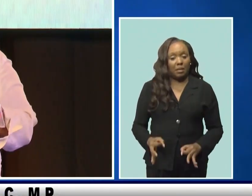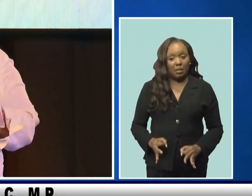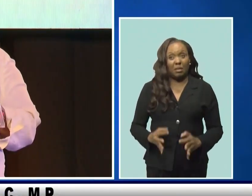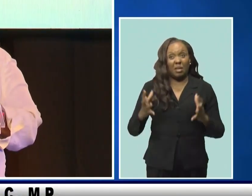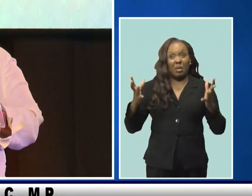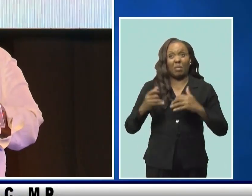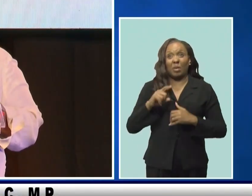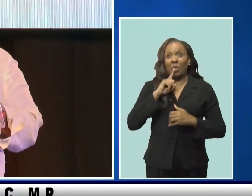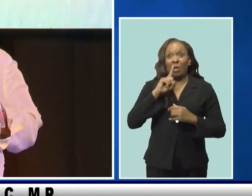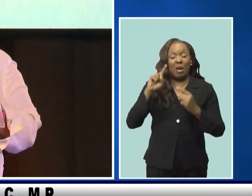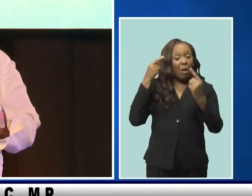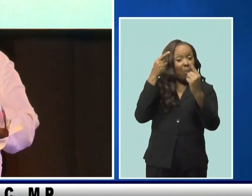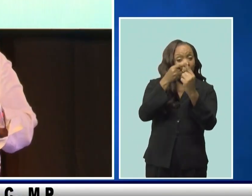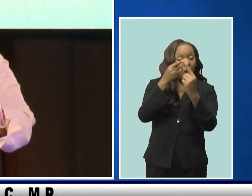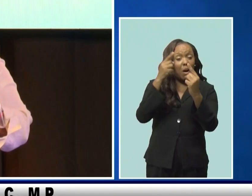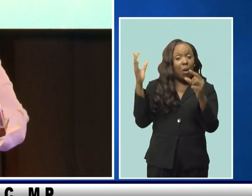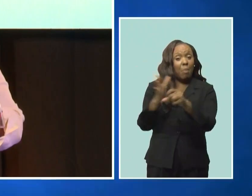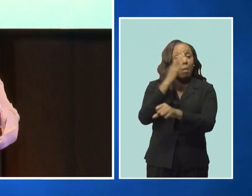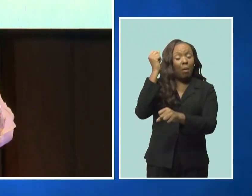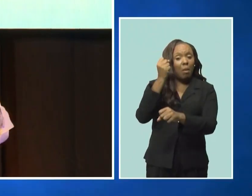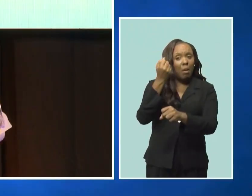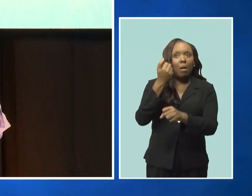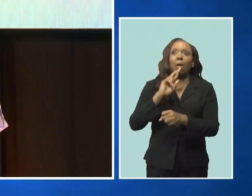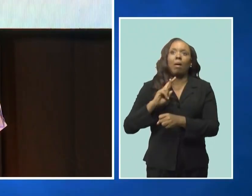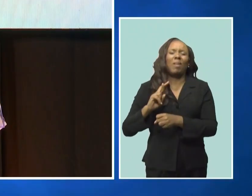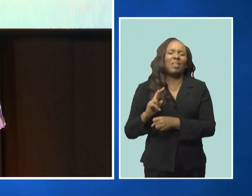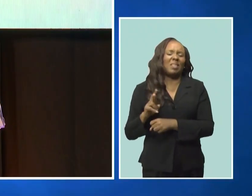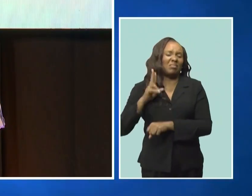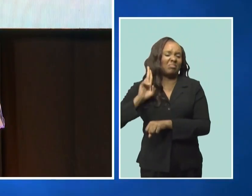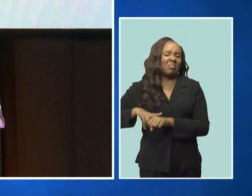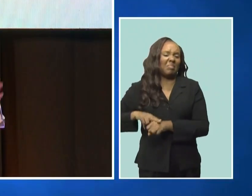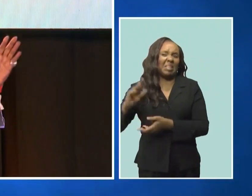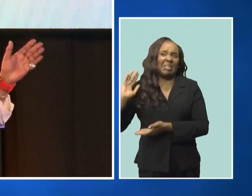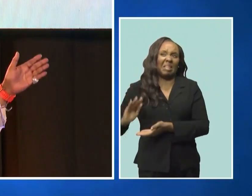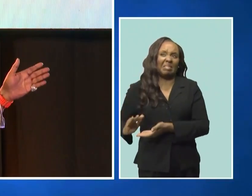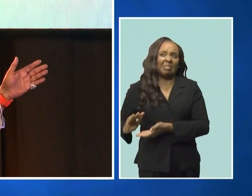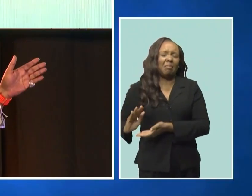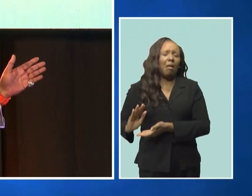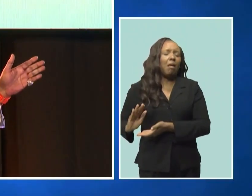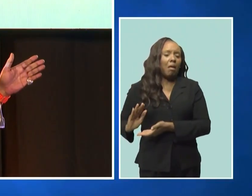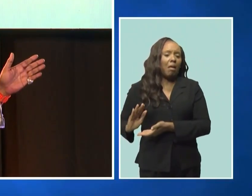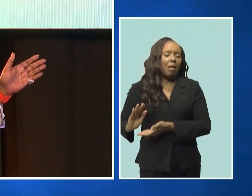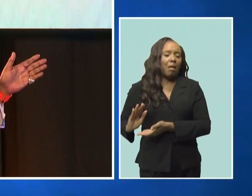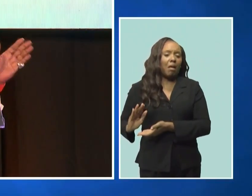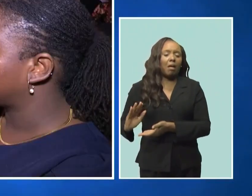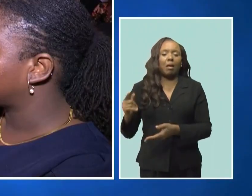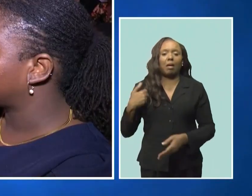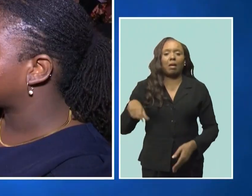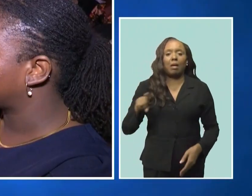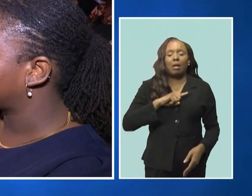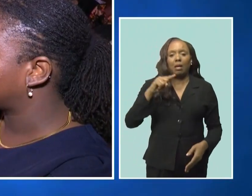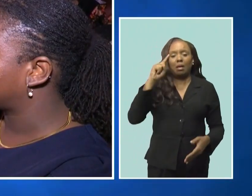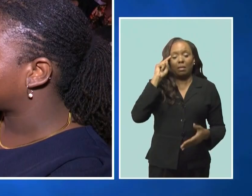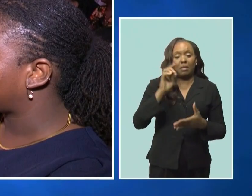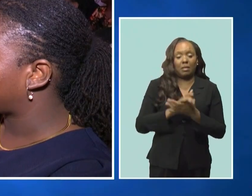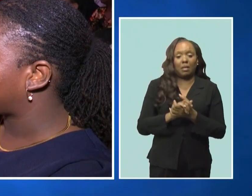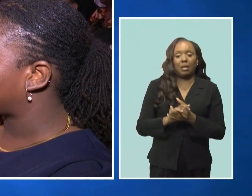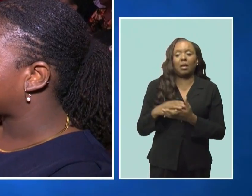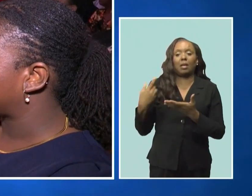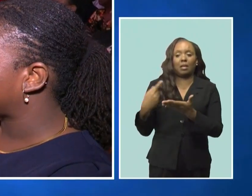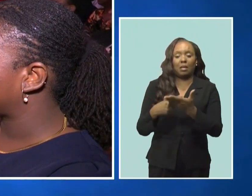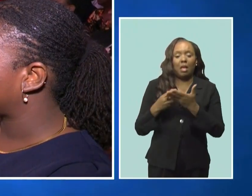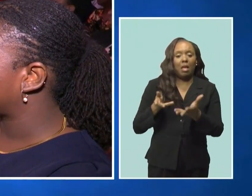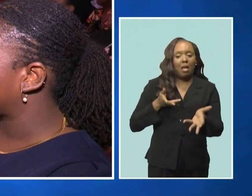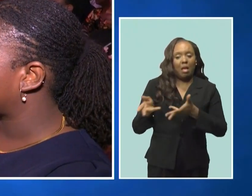gold or whether we want to settle for less. We believe that the consultations of the last